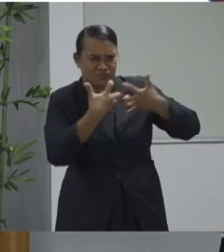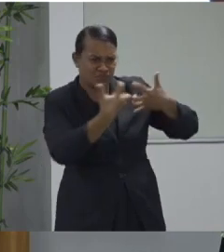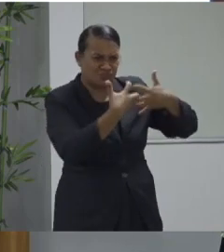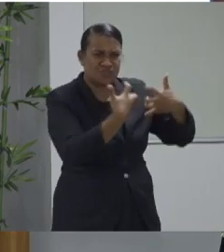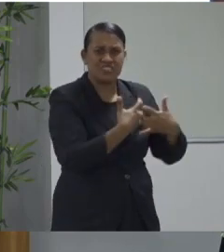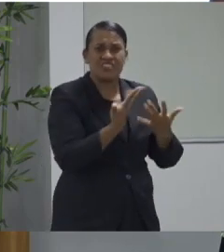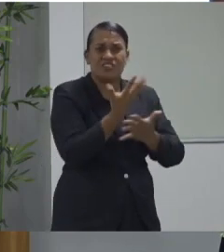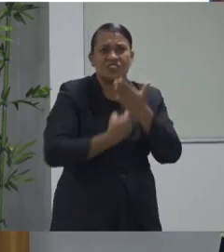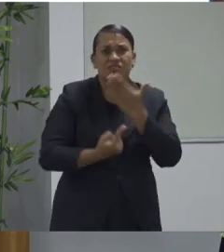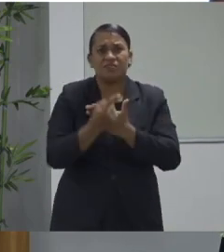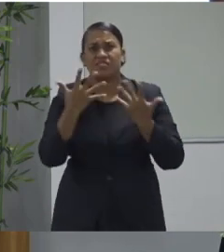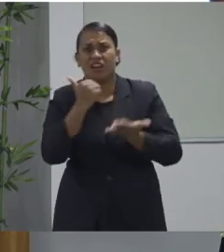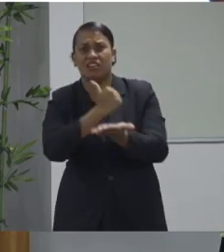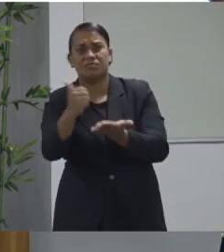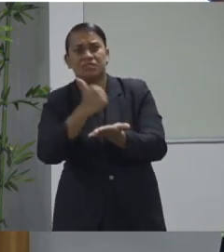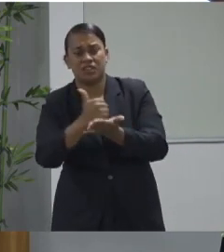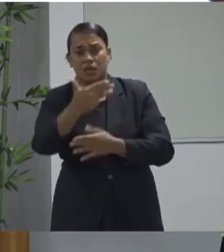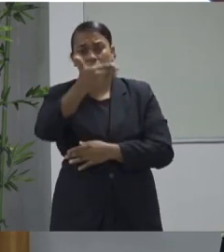number 9.